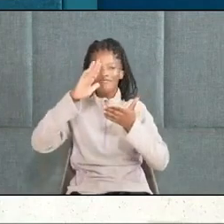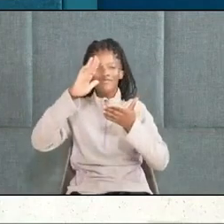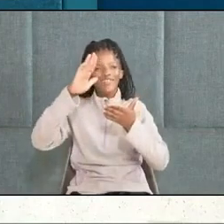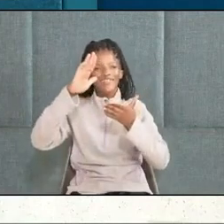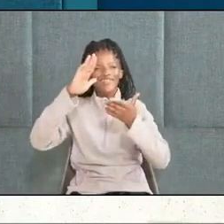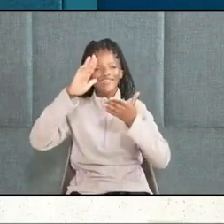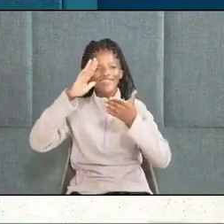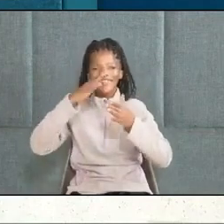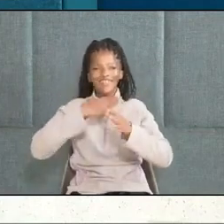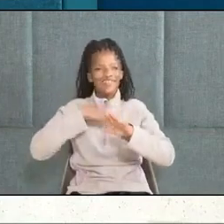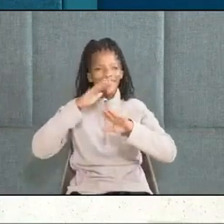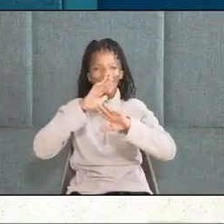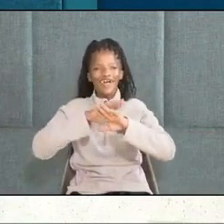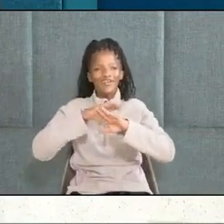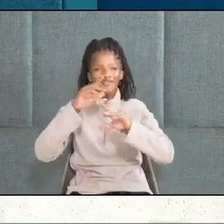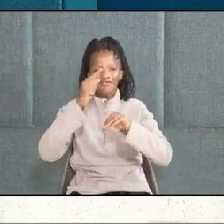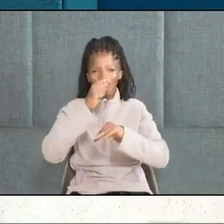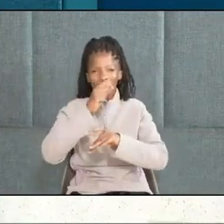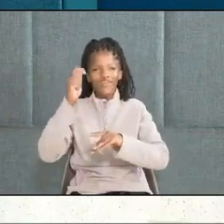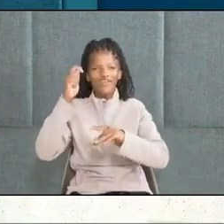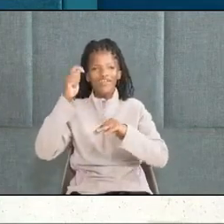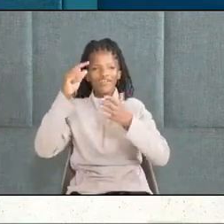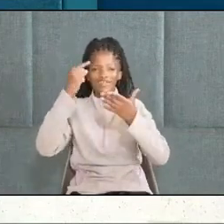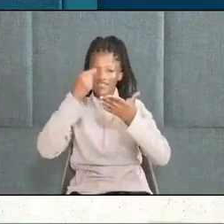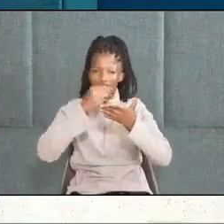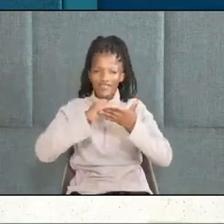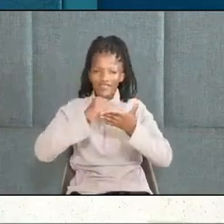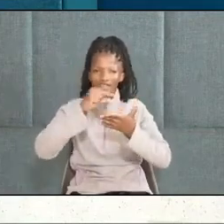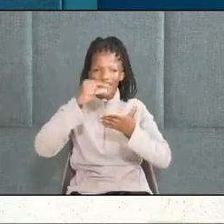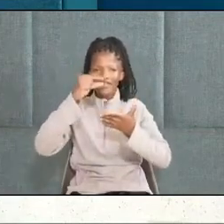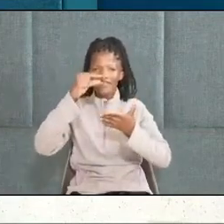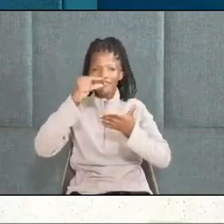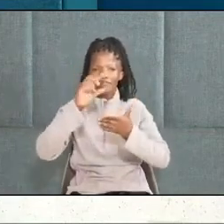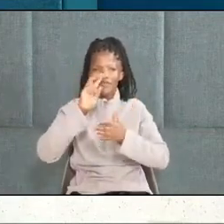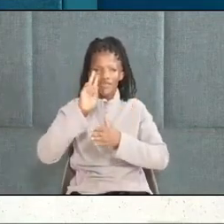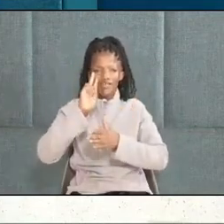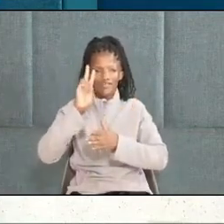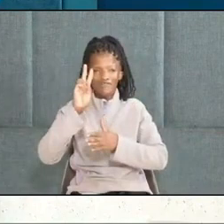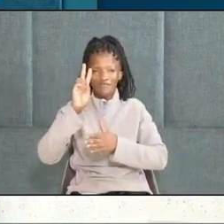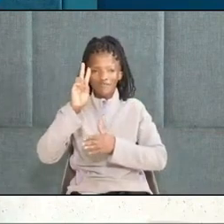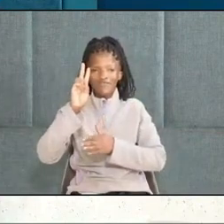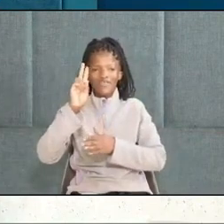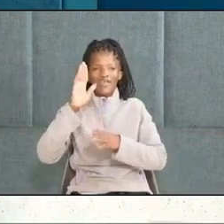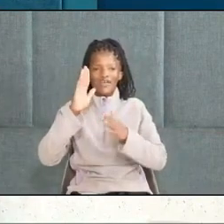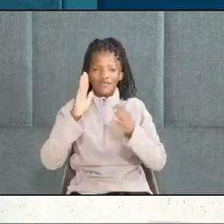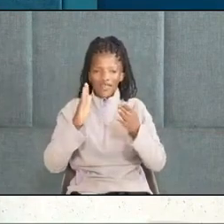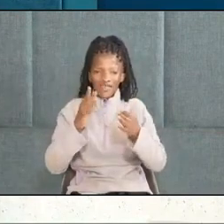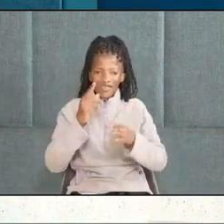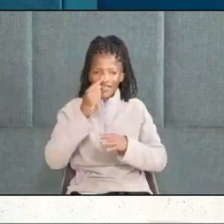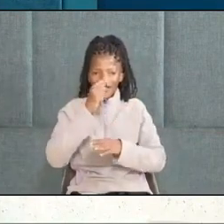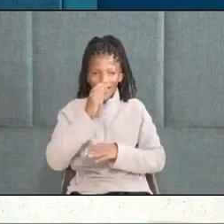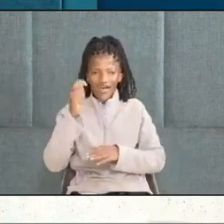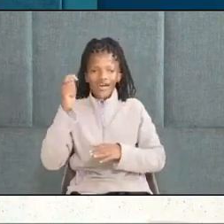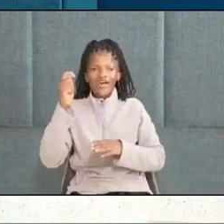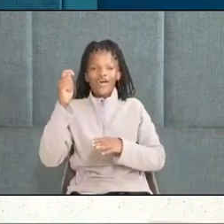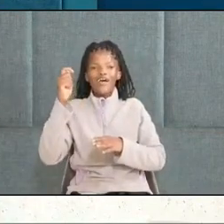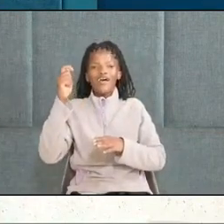precious did that grace appear